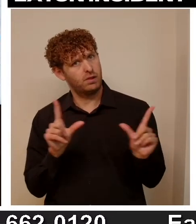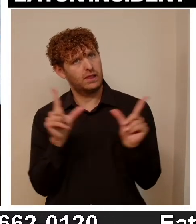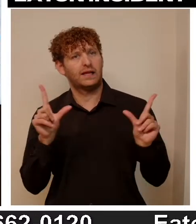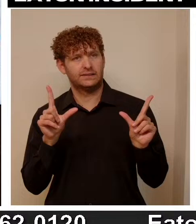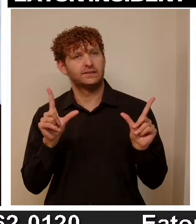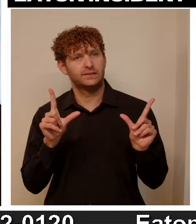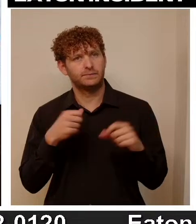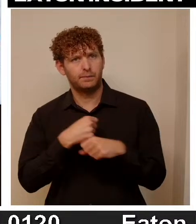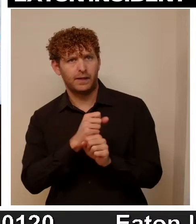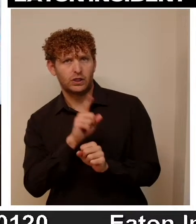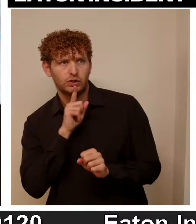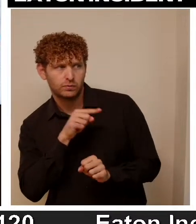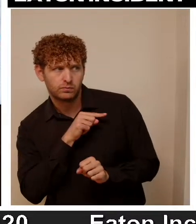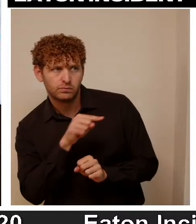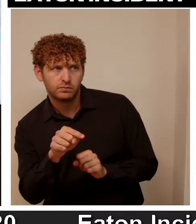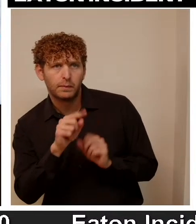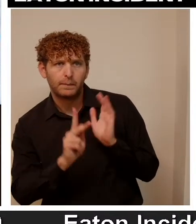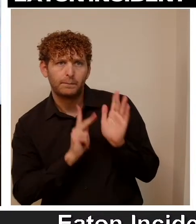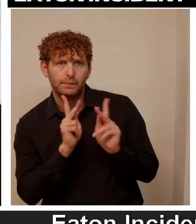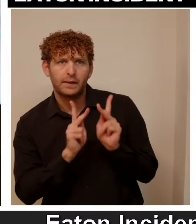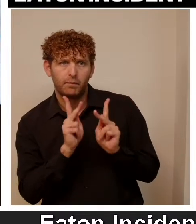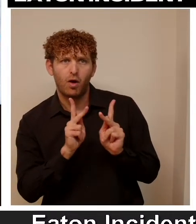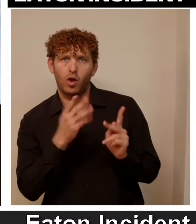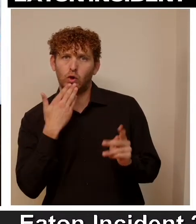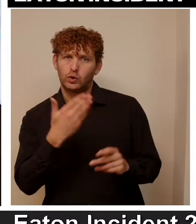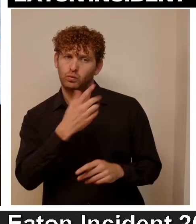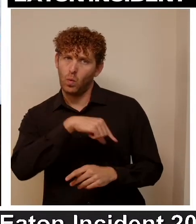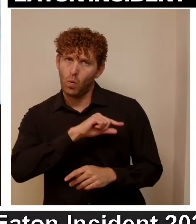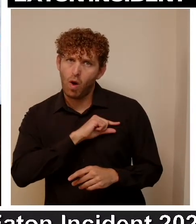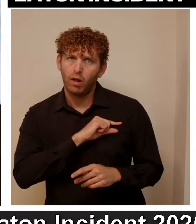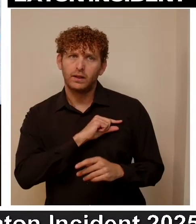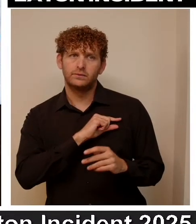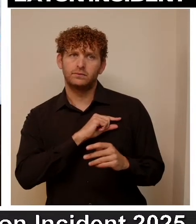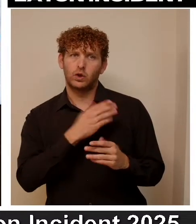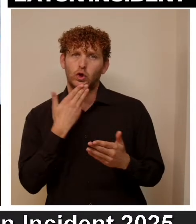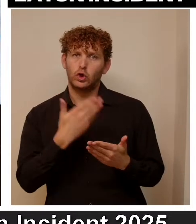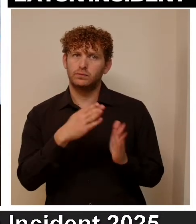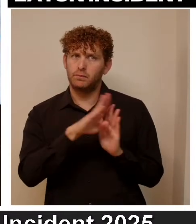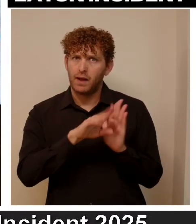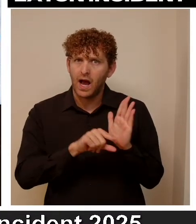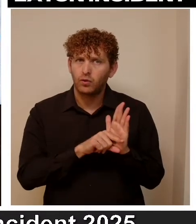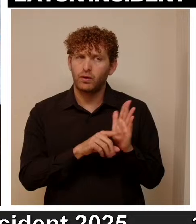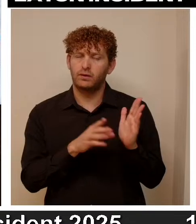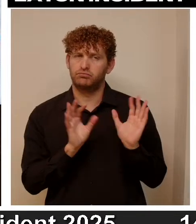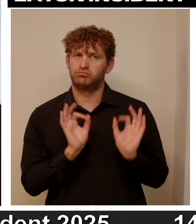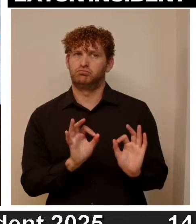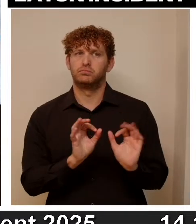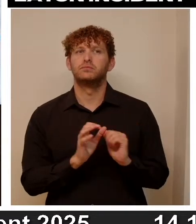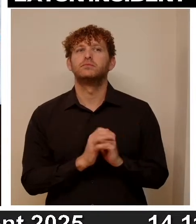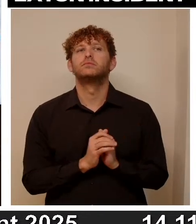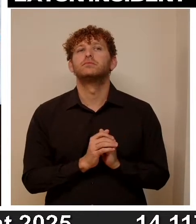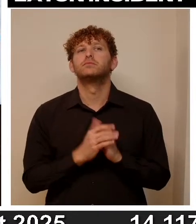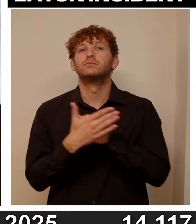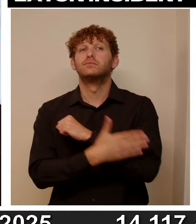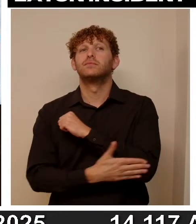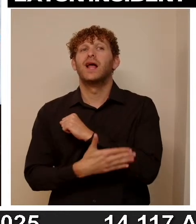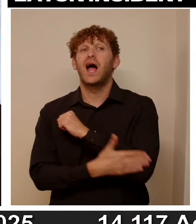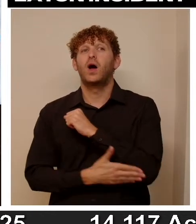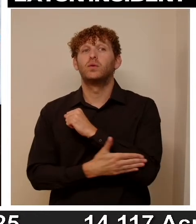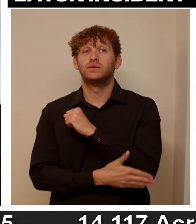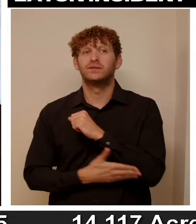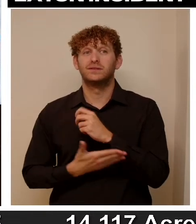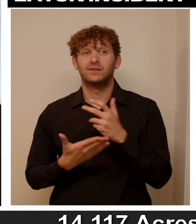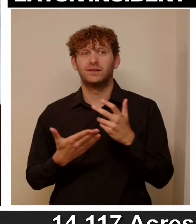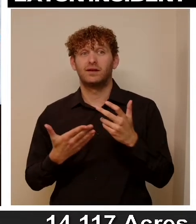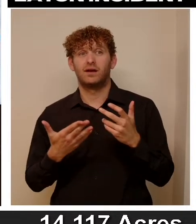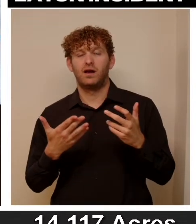people who have credible backgrounds. And then also, the county is there right now. If a survivor is feeling